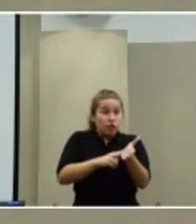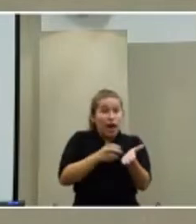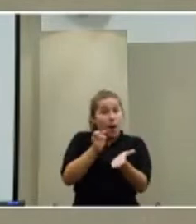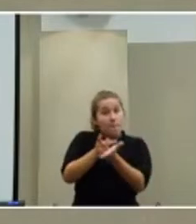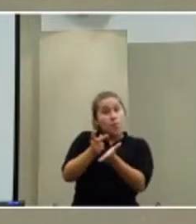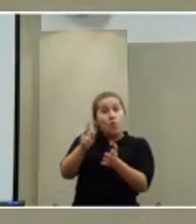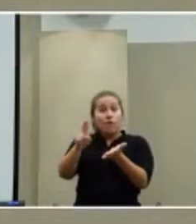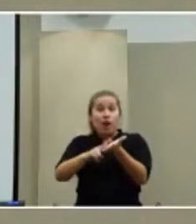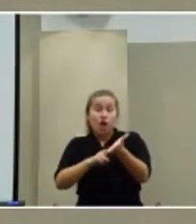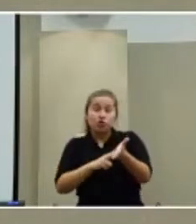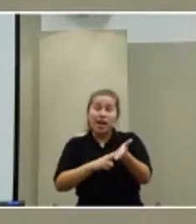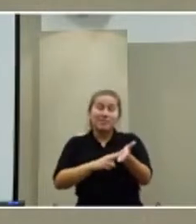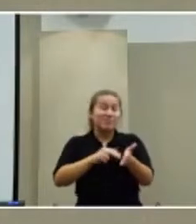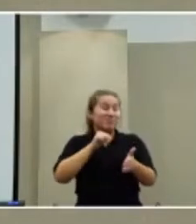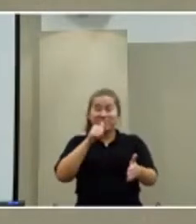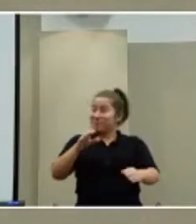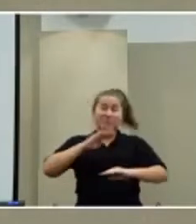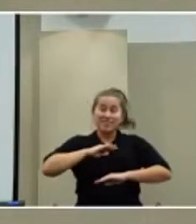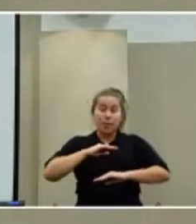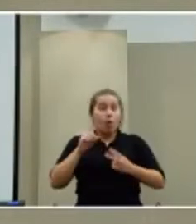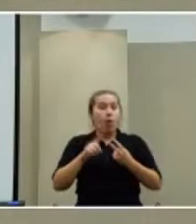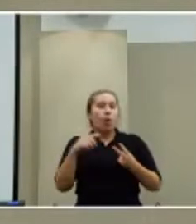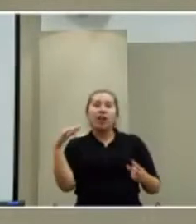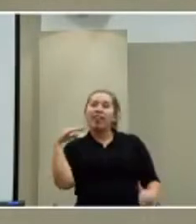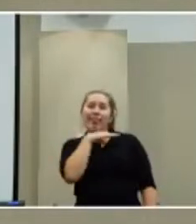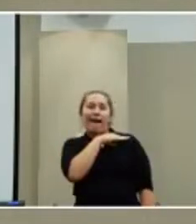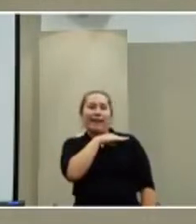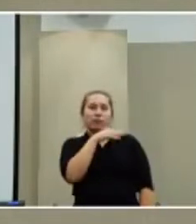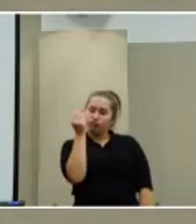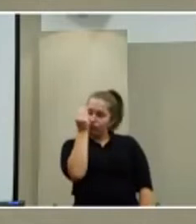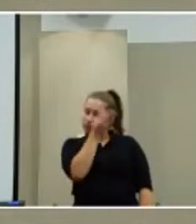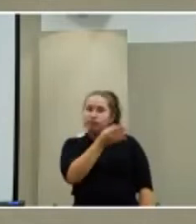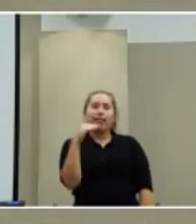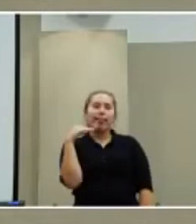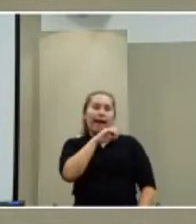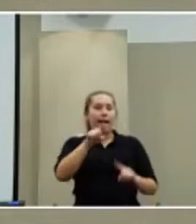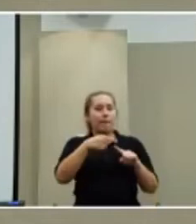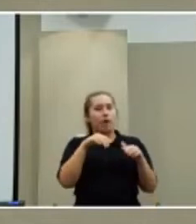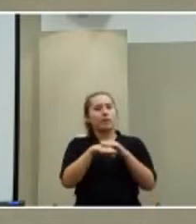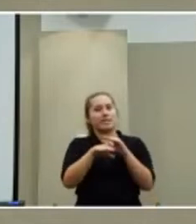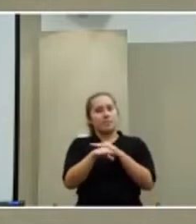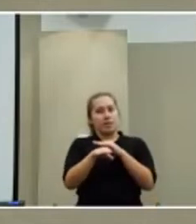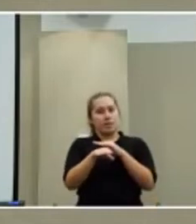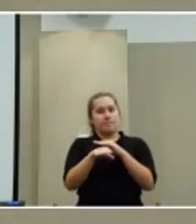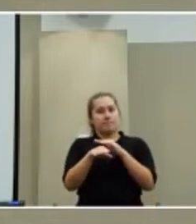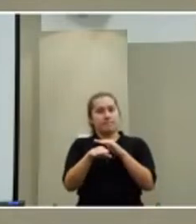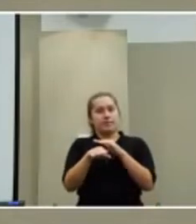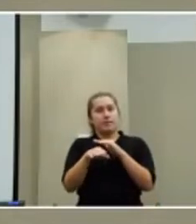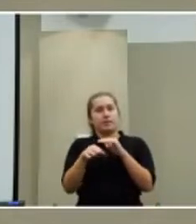contracts fail to meet or outright lie about accessibility and Section 508 compliance.